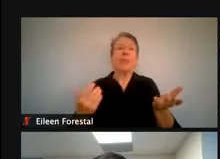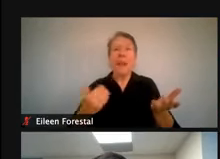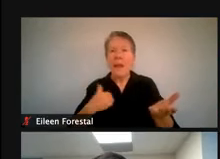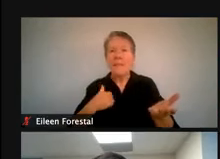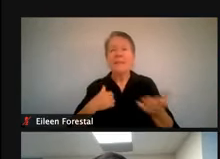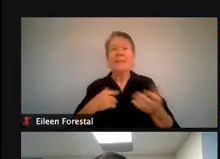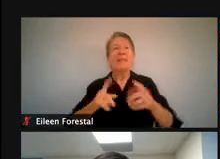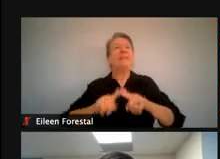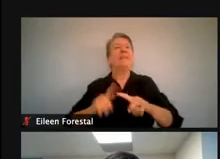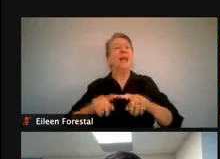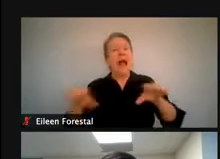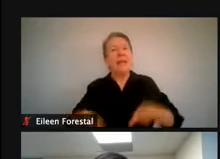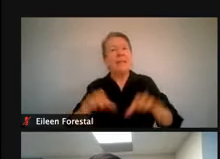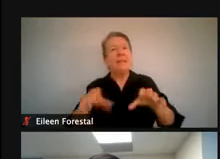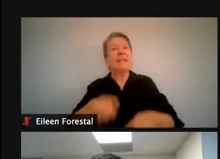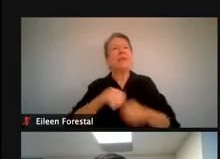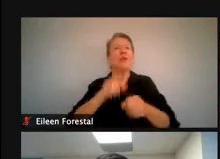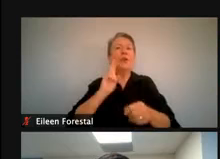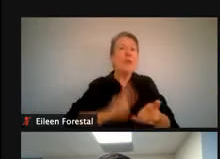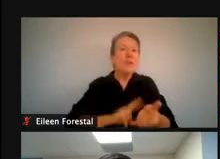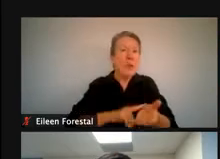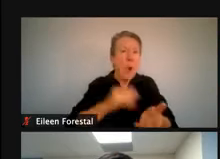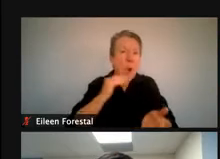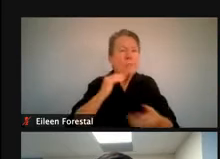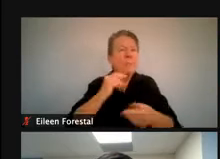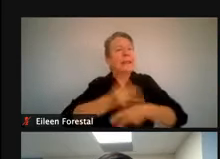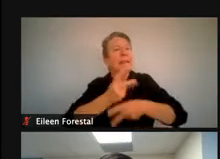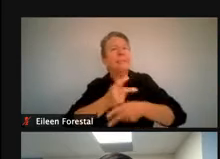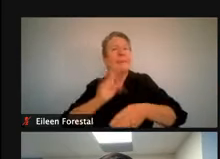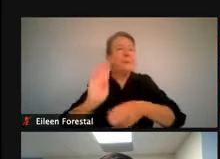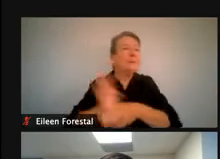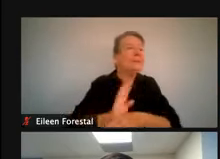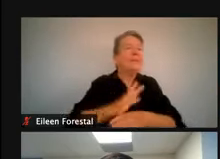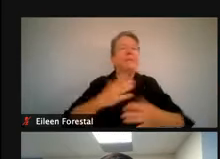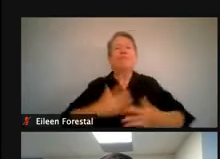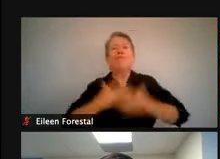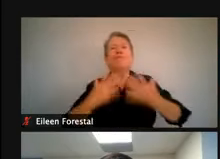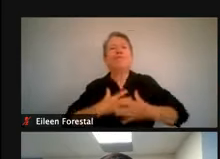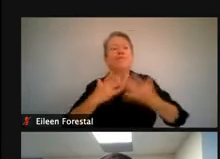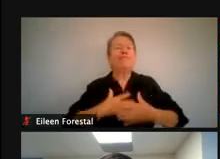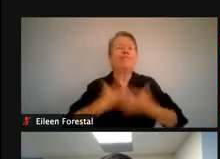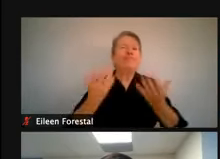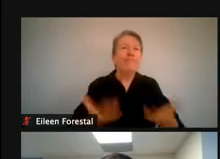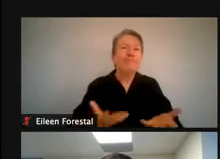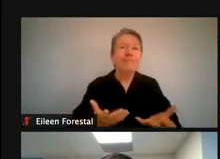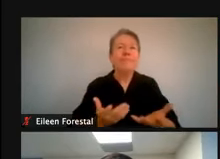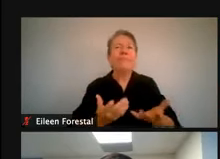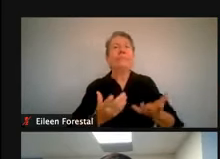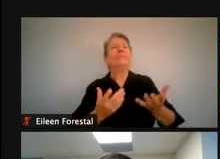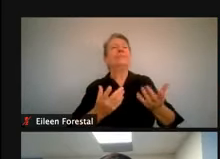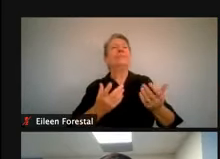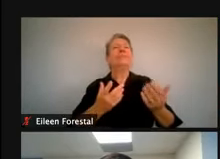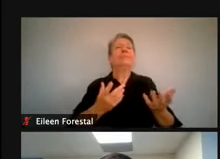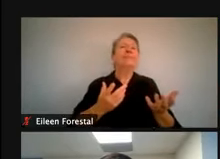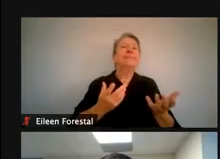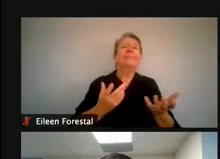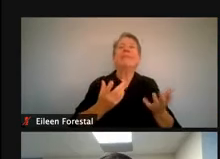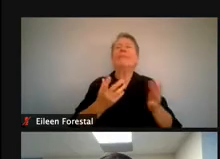sure we say that, because my answer may sound callous, but I do want folks to know that we care deeply about the mental